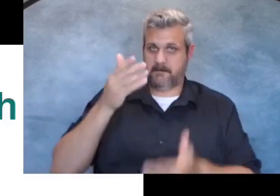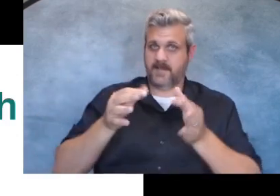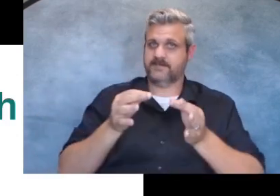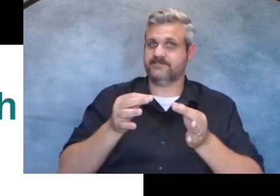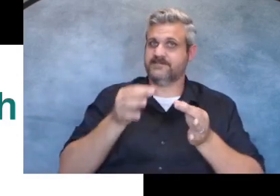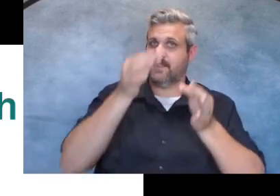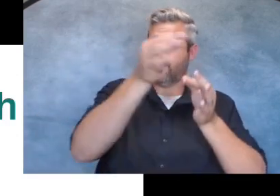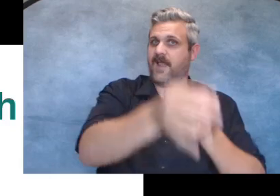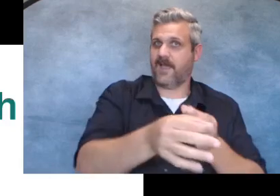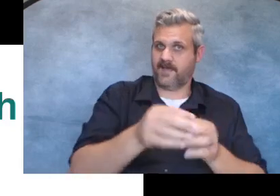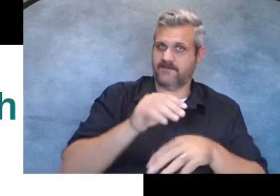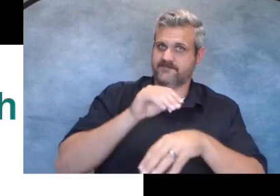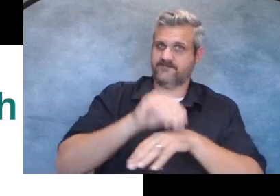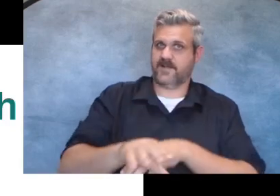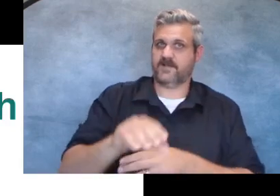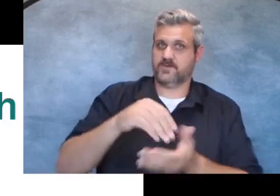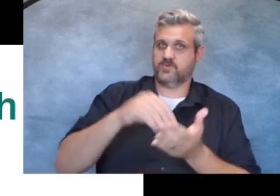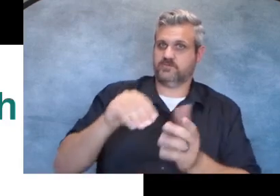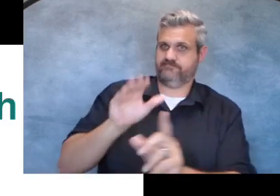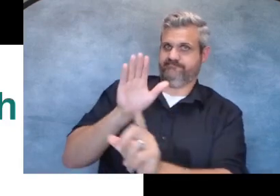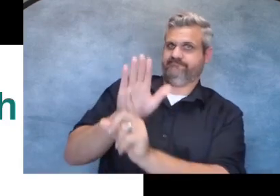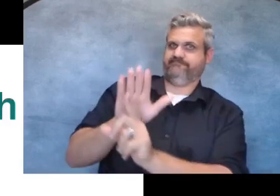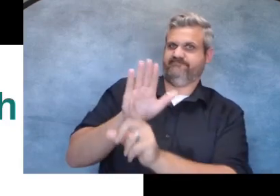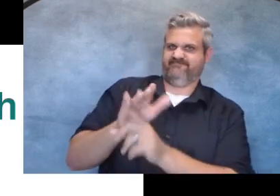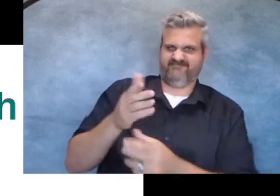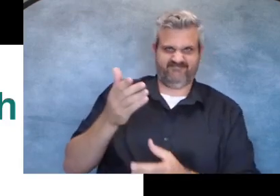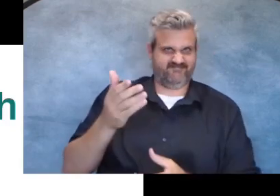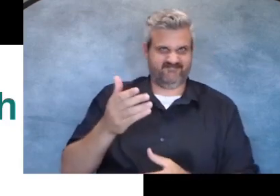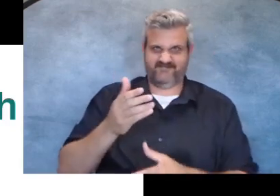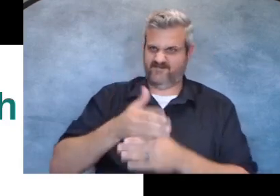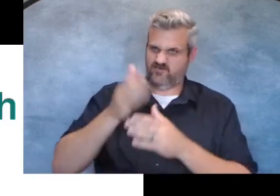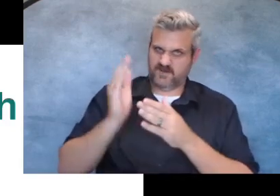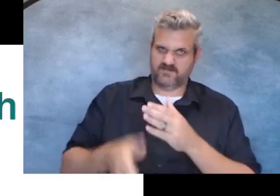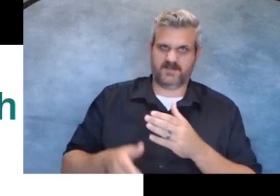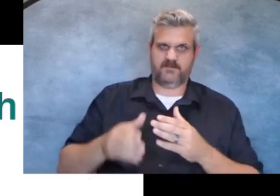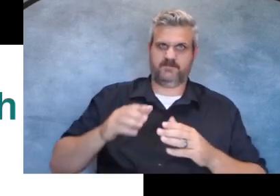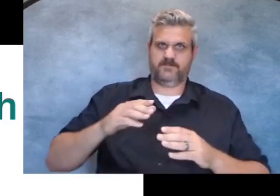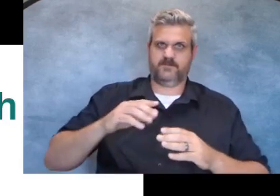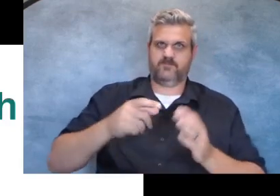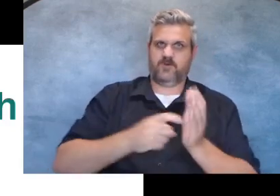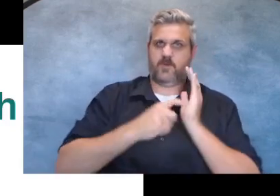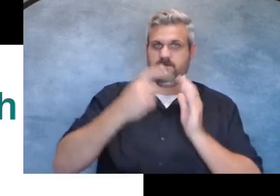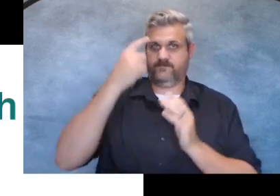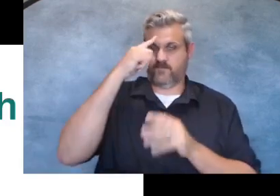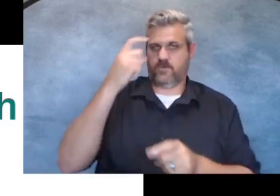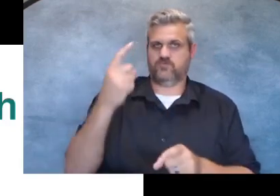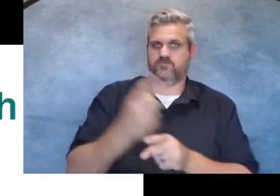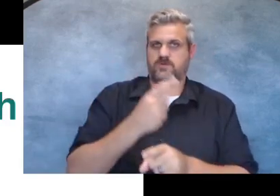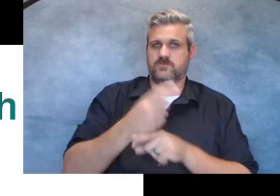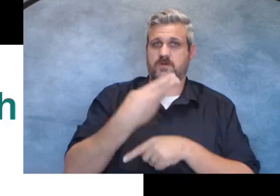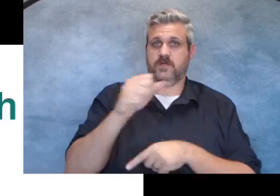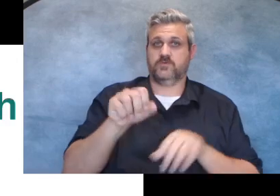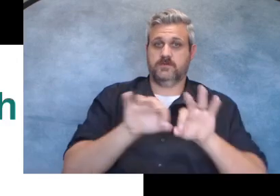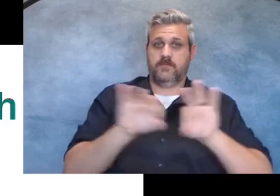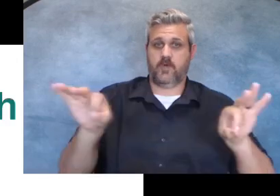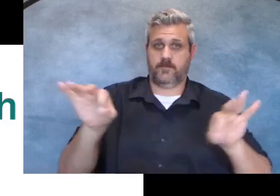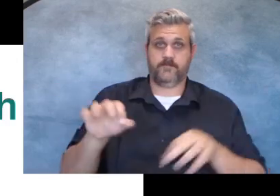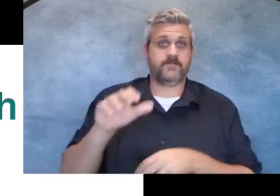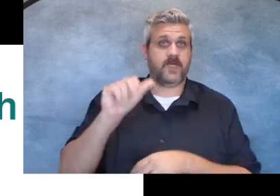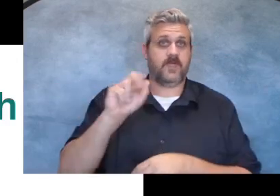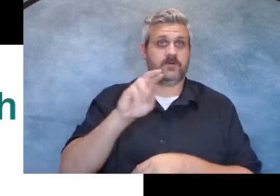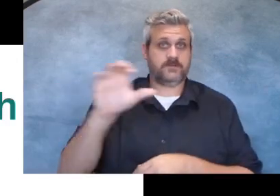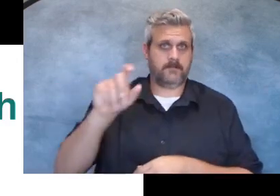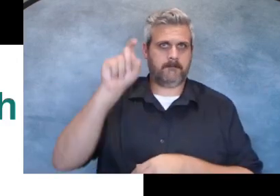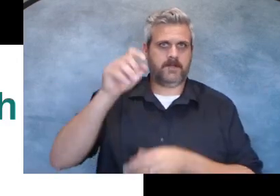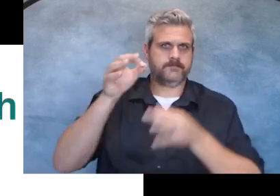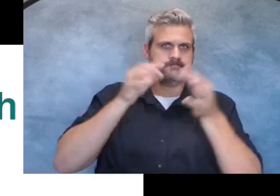delay or otherwise affect the student from completing the requirements for a regular high school diploma. The ARC